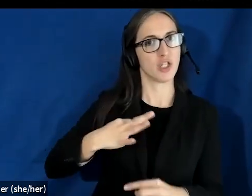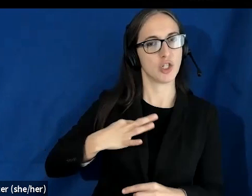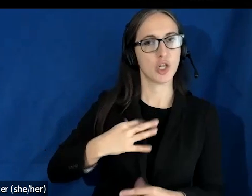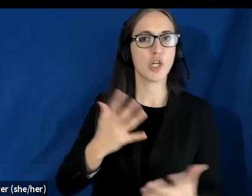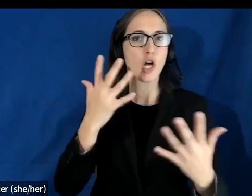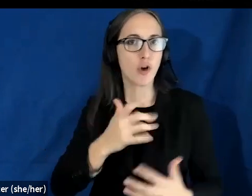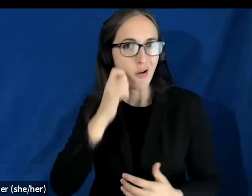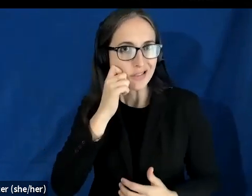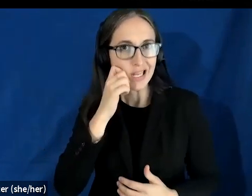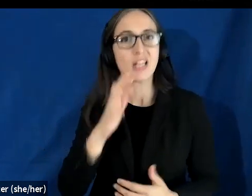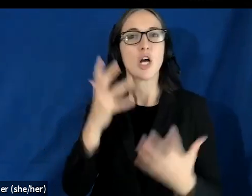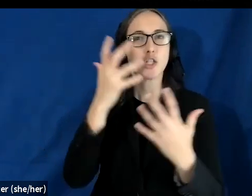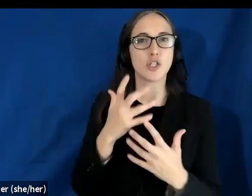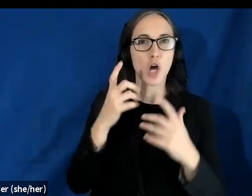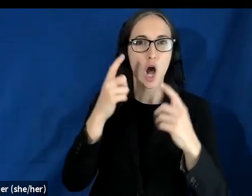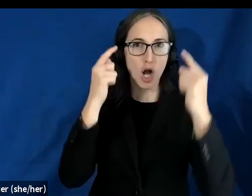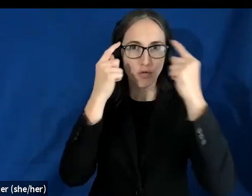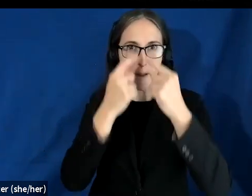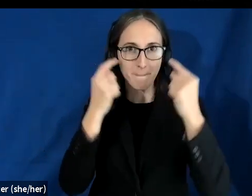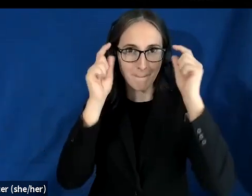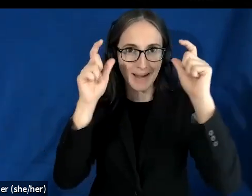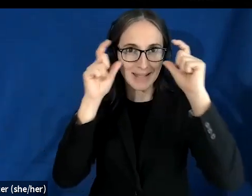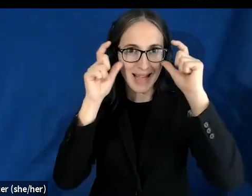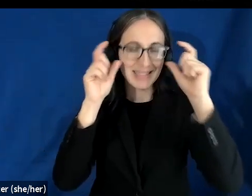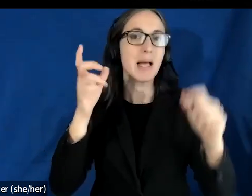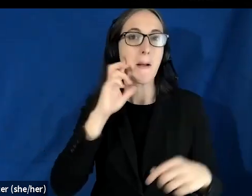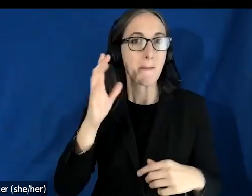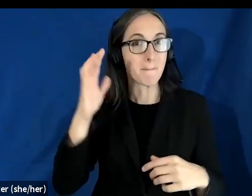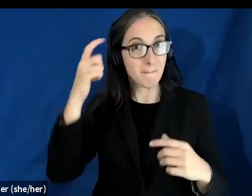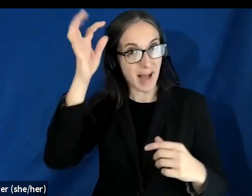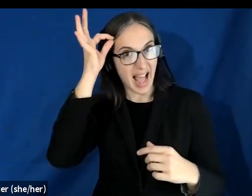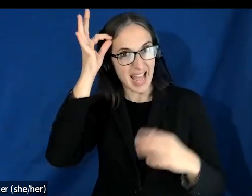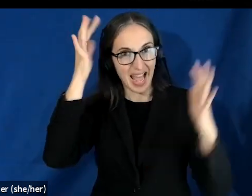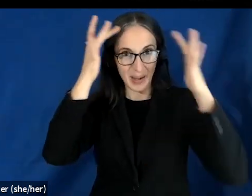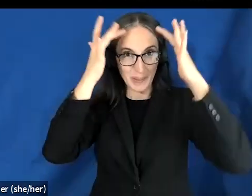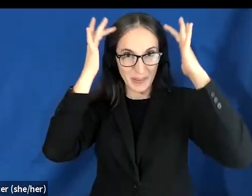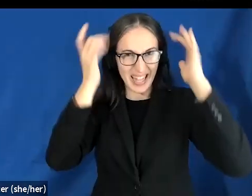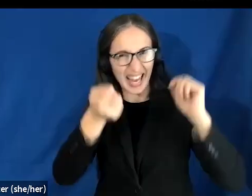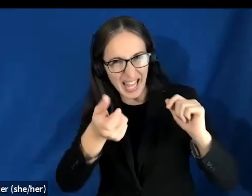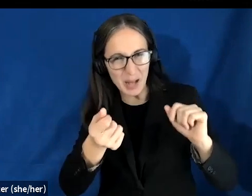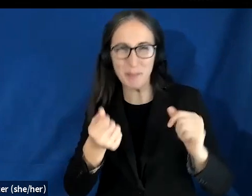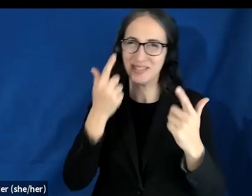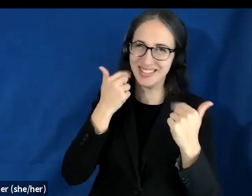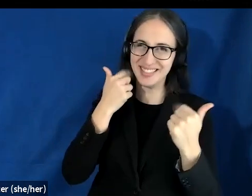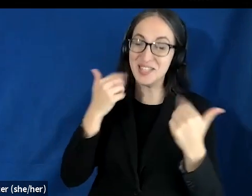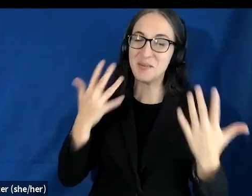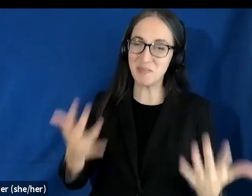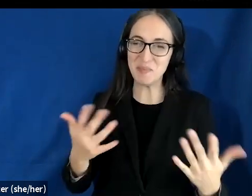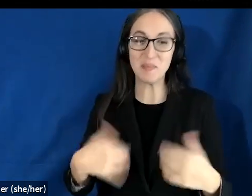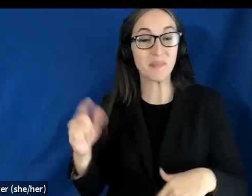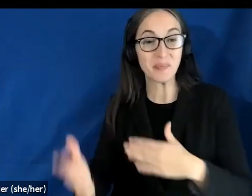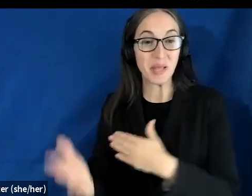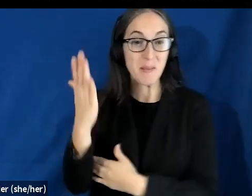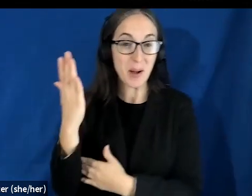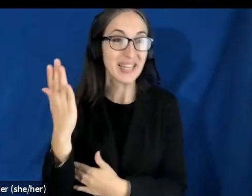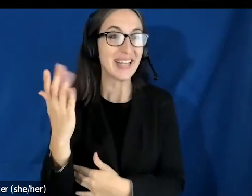rimmed glasses, and my hair is receding a little bit. So this morning, the title